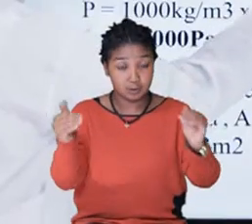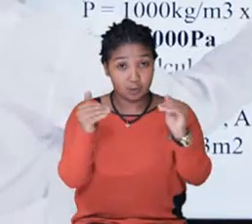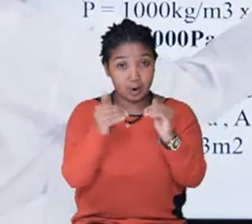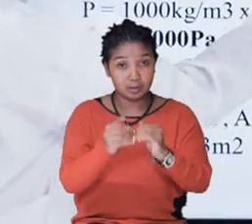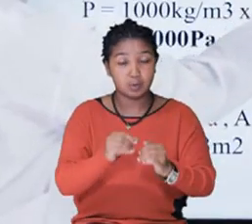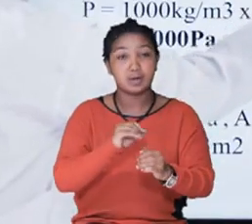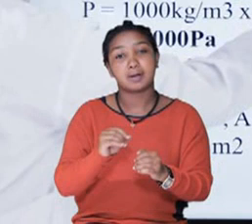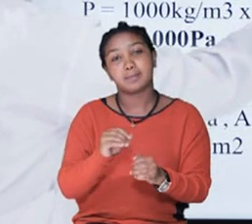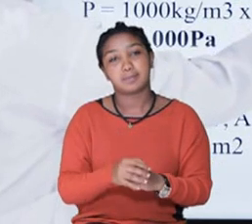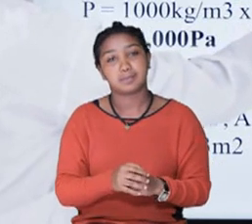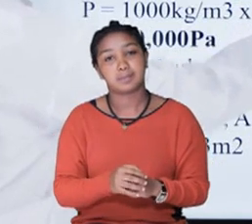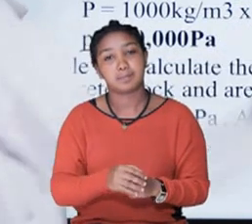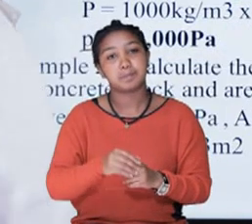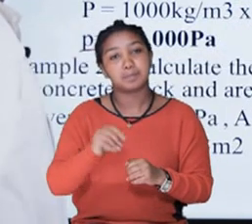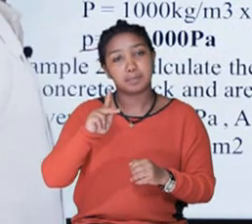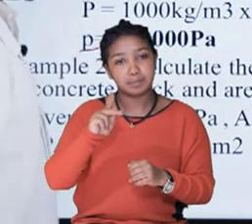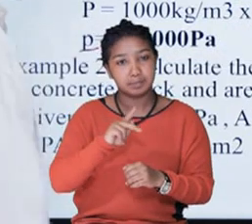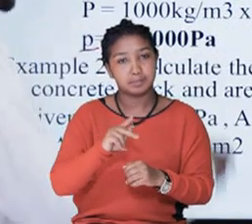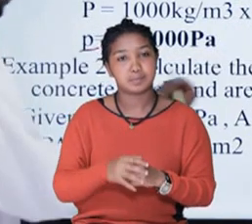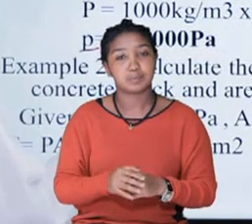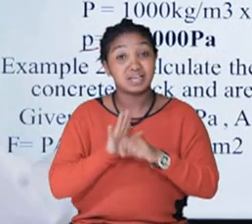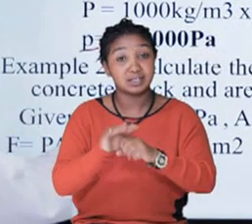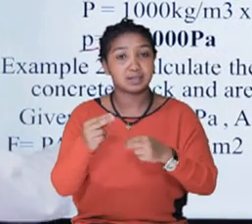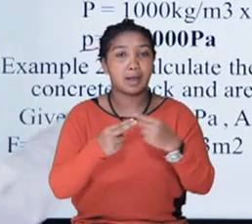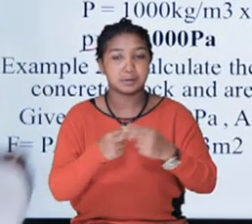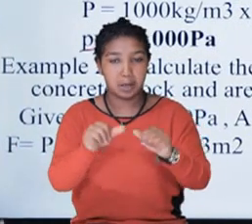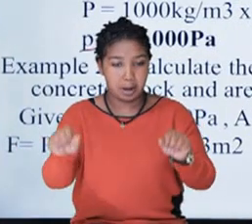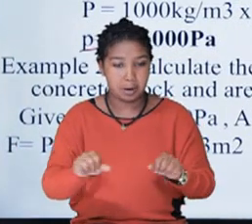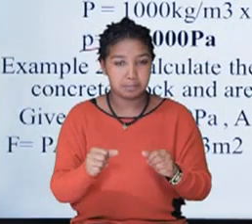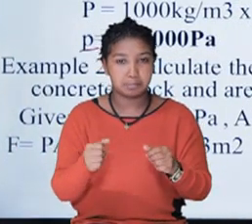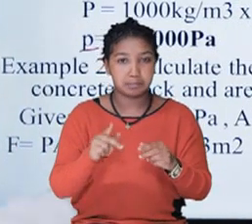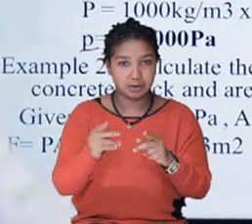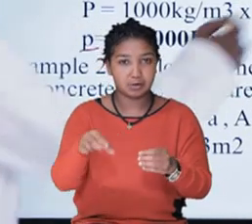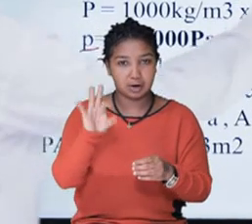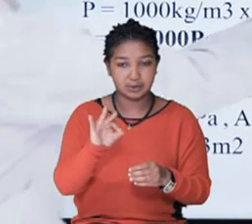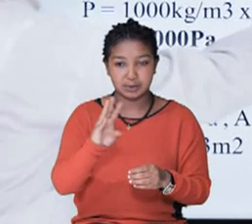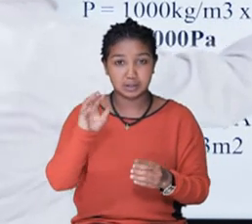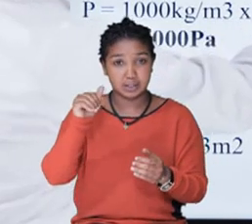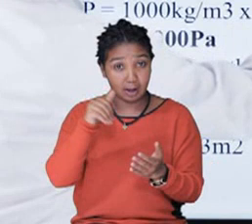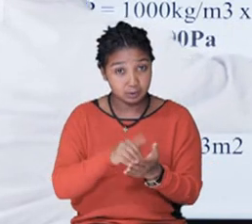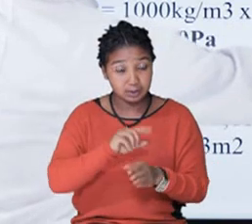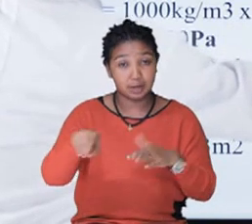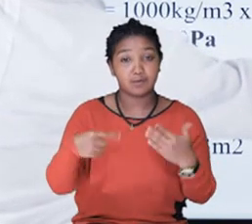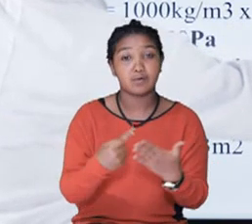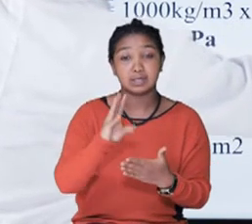to pressure times area. So we have a pressure 60,000.